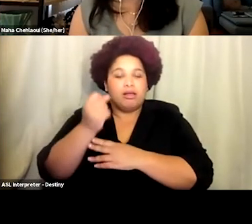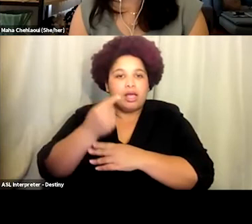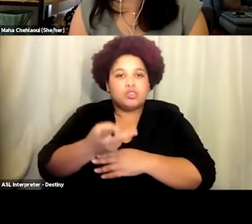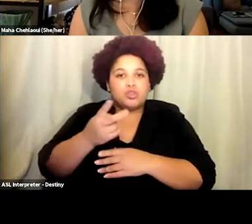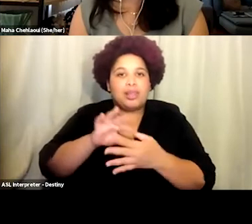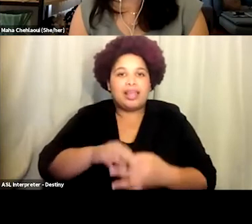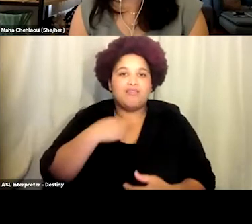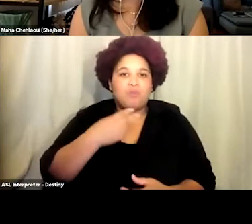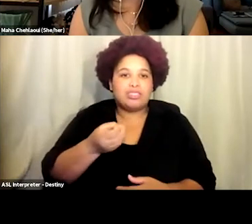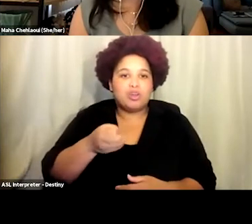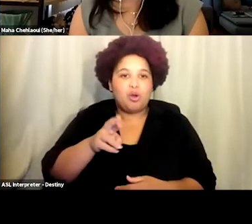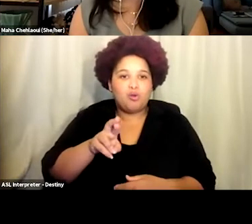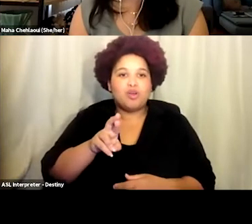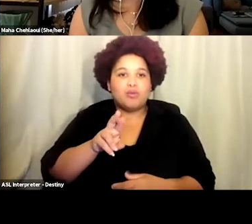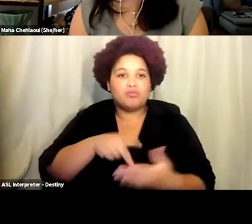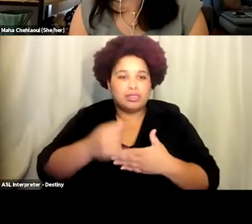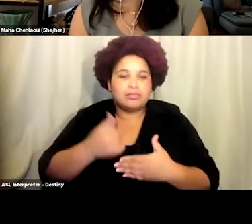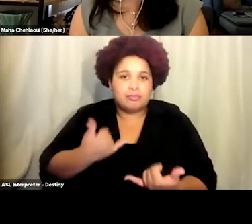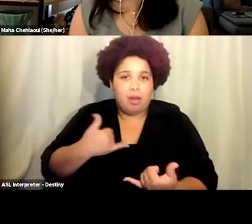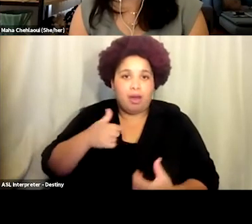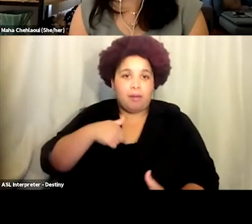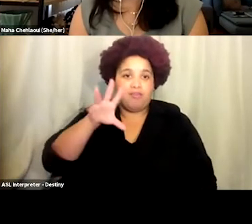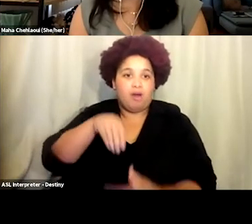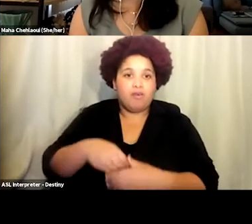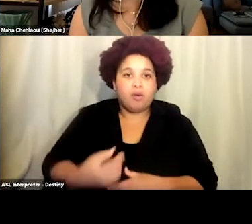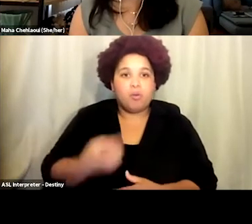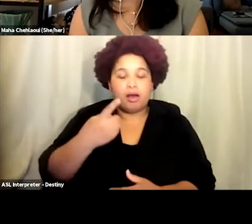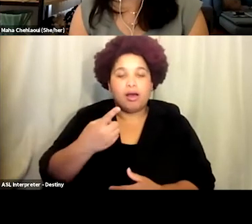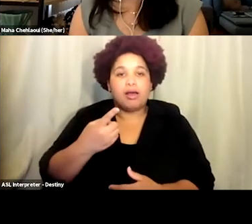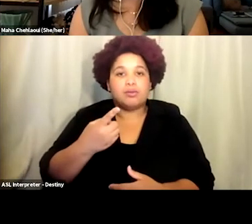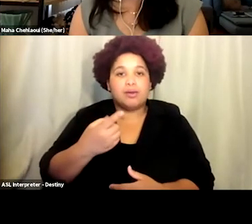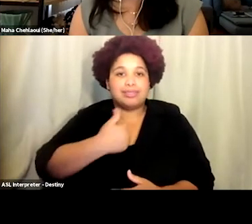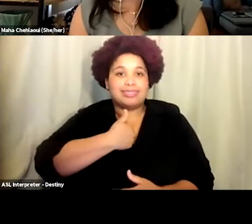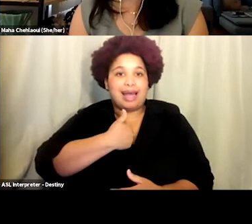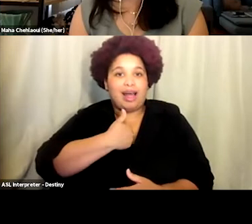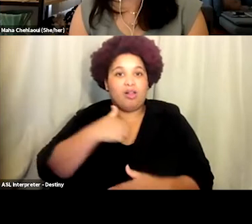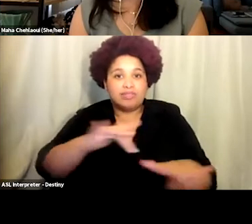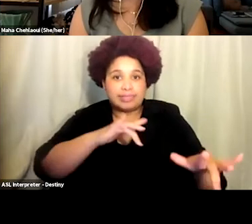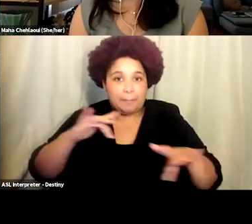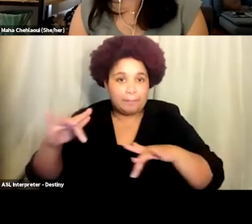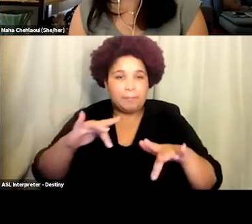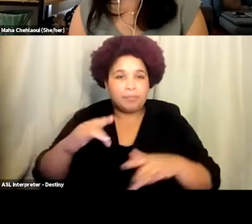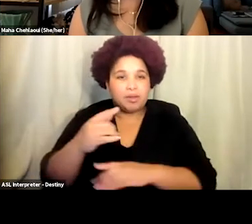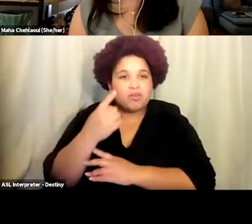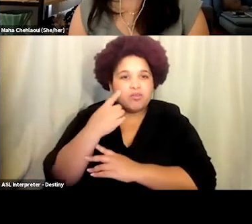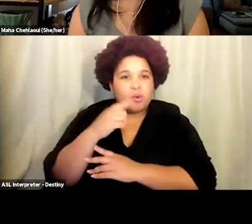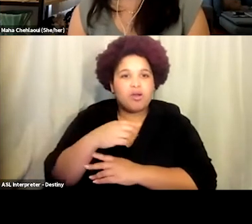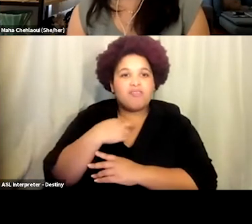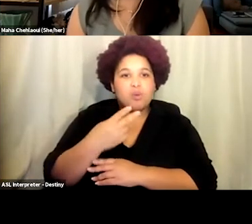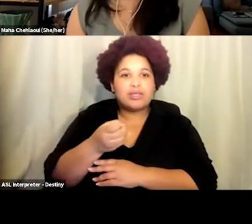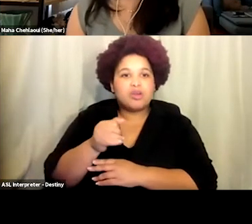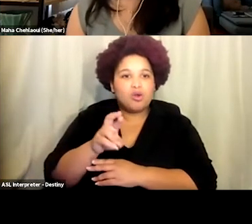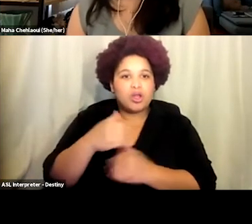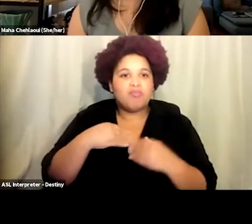voiceover projects that I'm now a part of. One of them, when I self-taped, it was for, you know, in voiceover, you have a